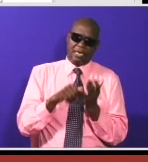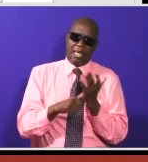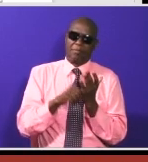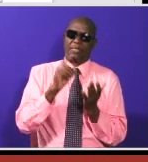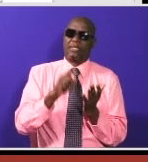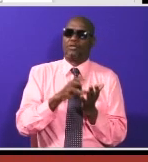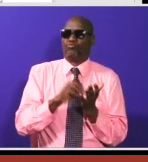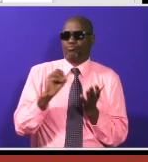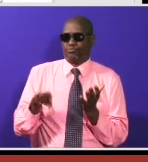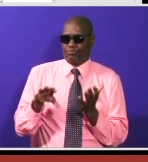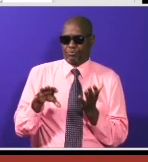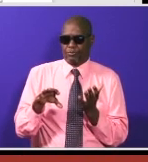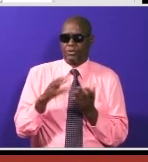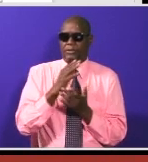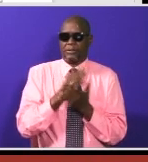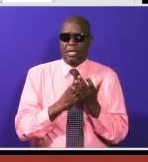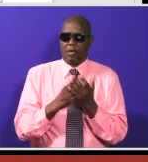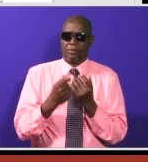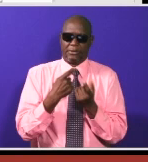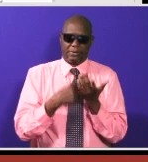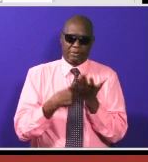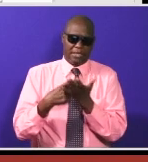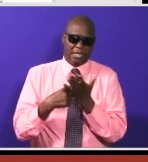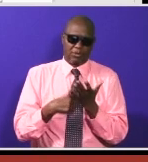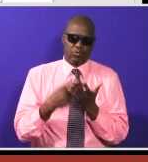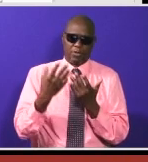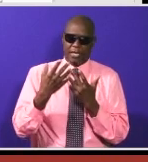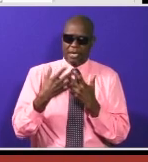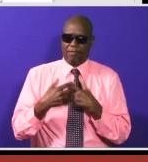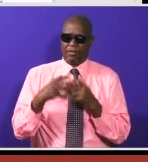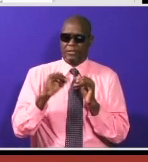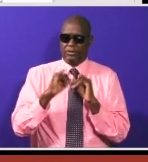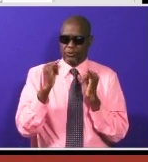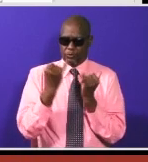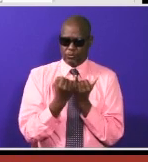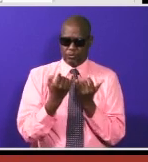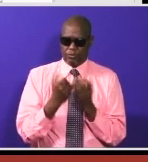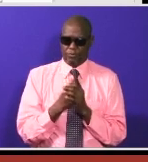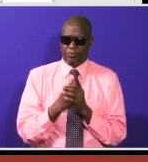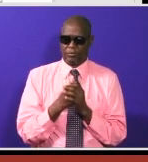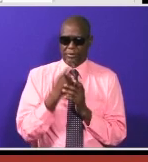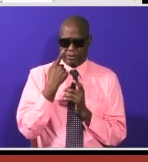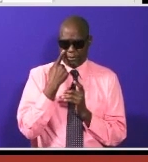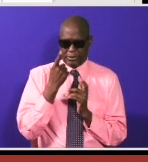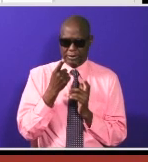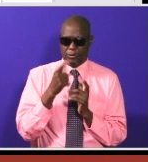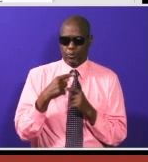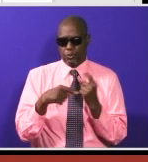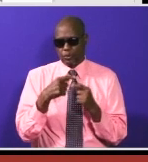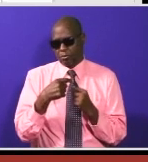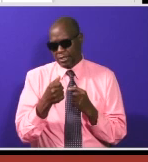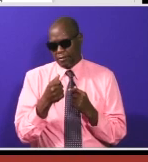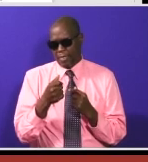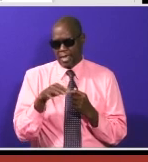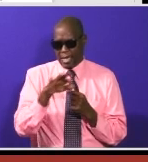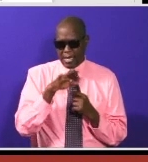need to discuss with the relevant institutions in terms of the relevancy of those allowances that need to be continually paid. Where we see that we